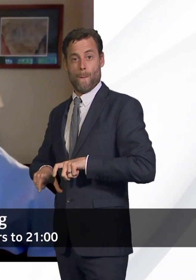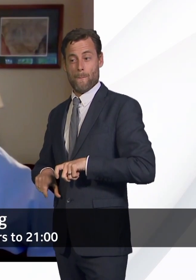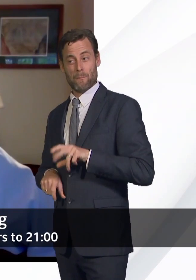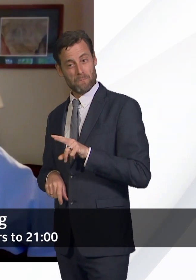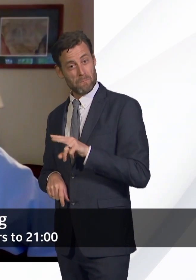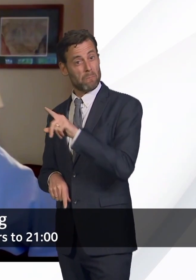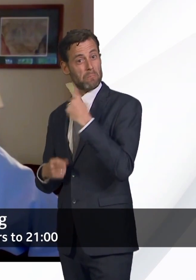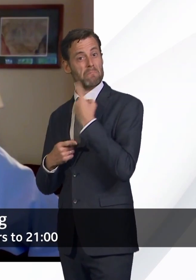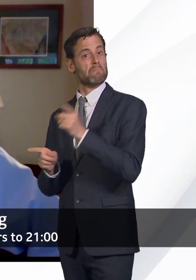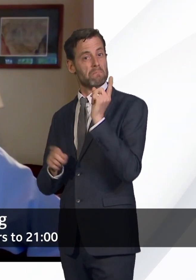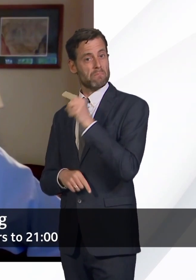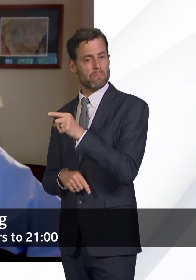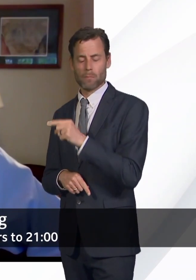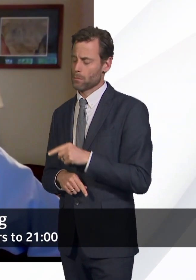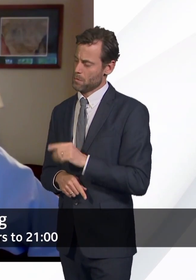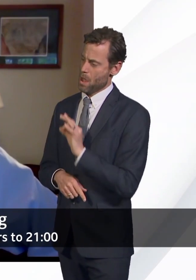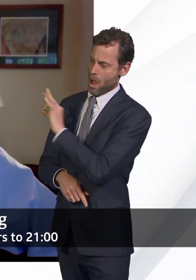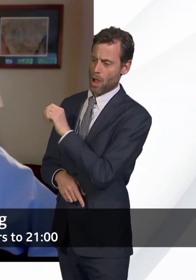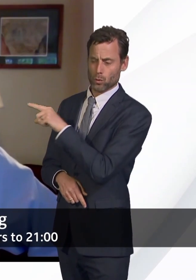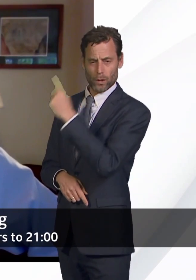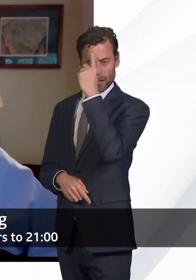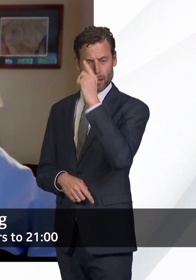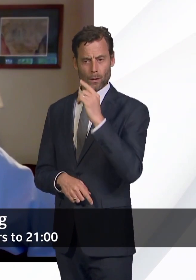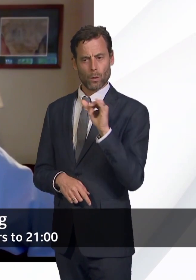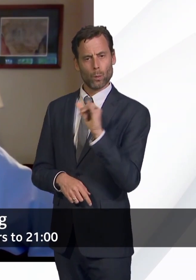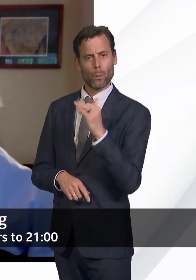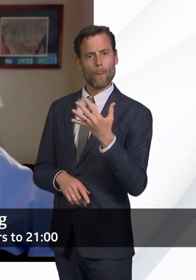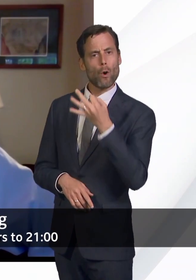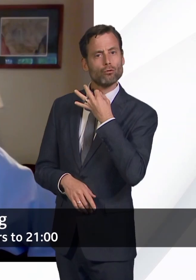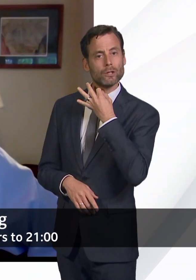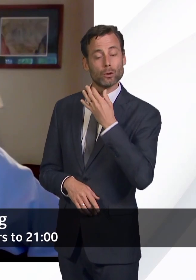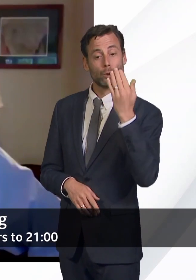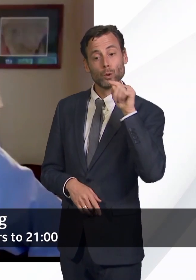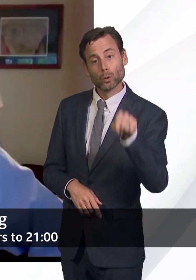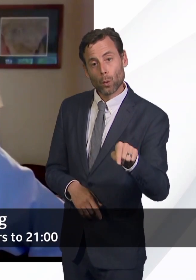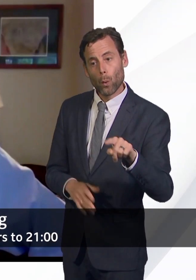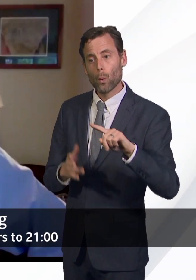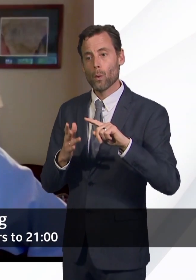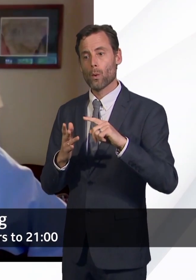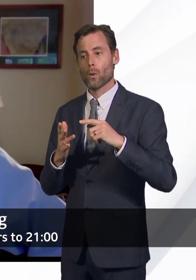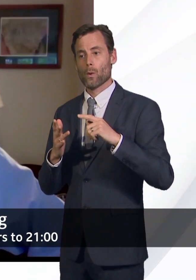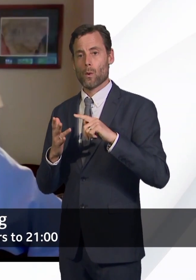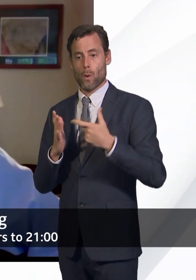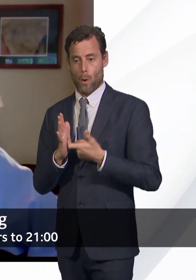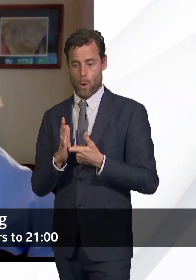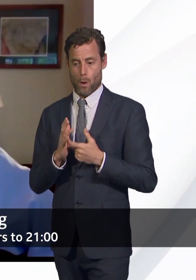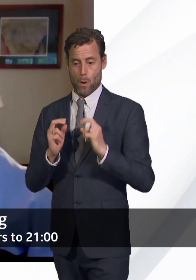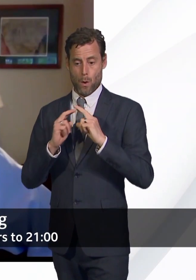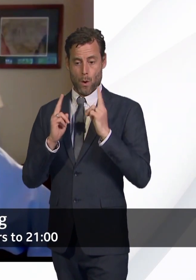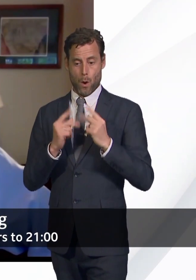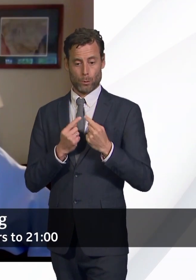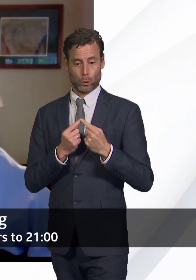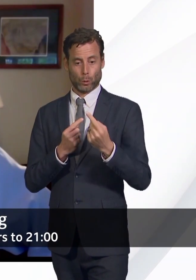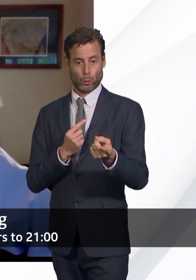speaking, which is more dangerous for children, being in school at the moment or the journey to school, whether it's on foot or by